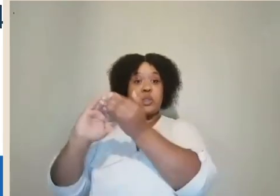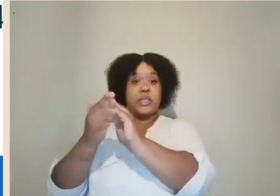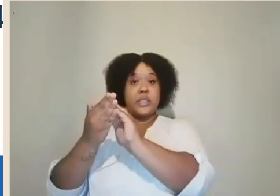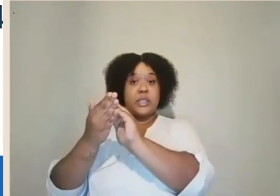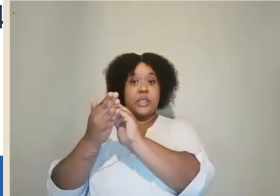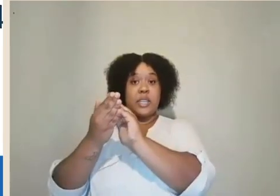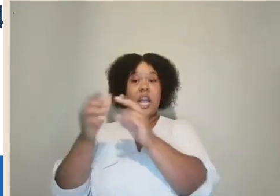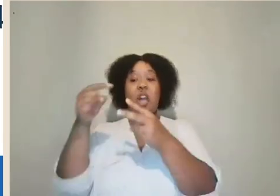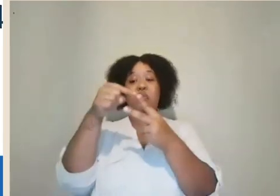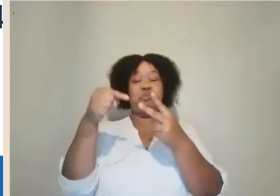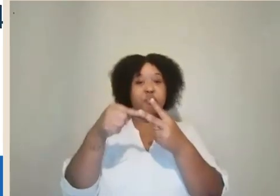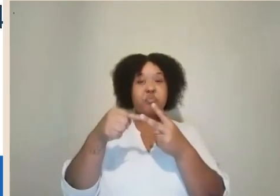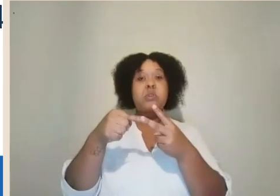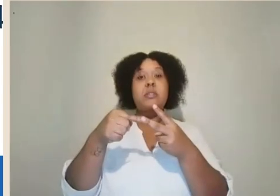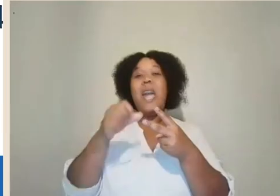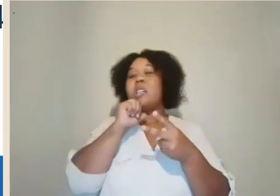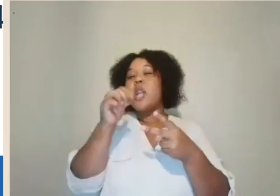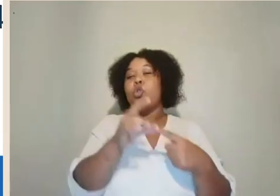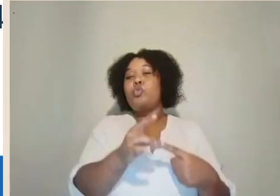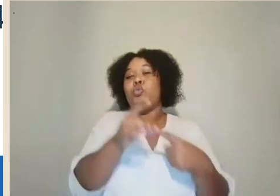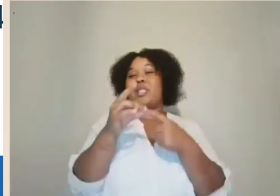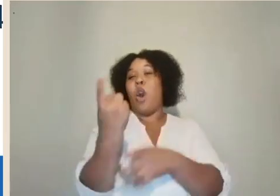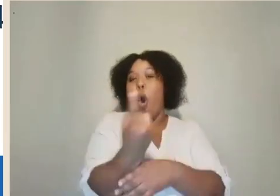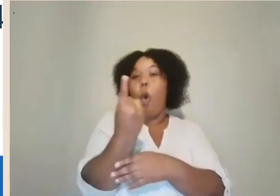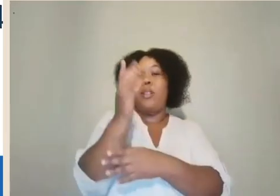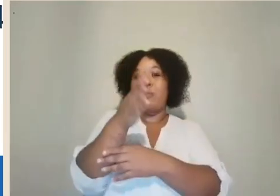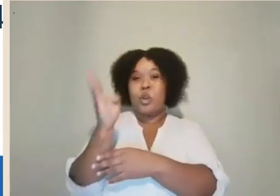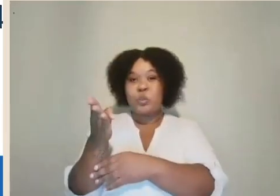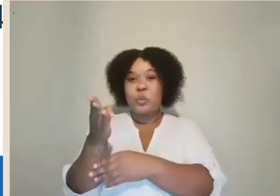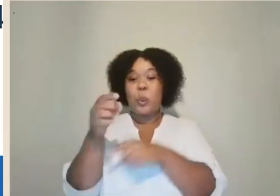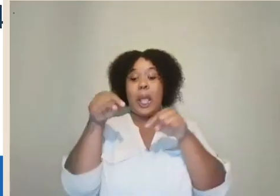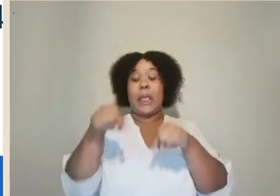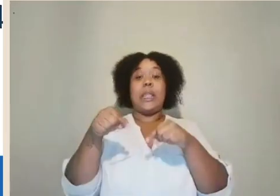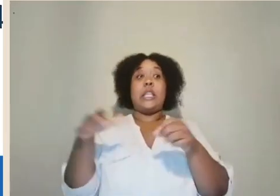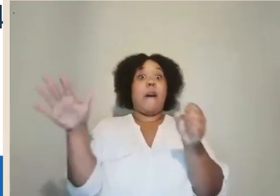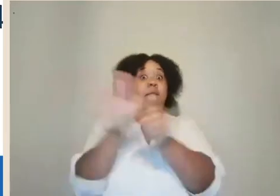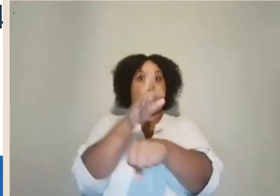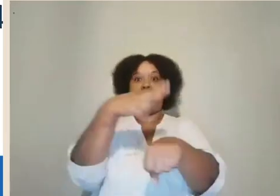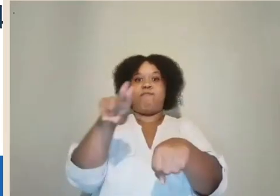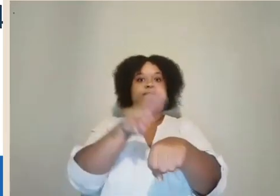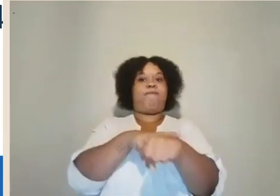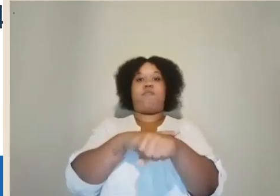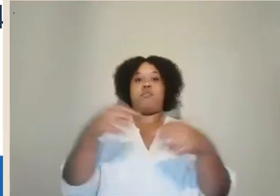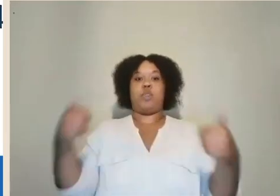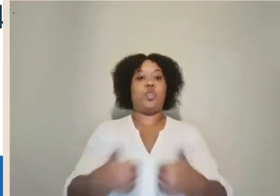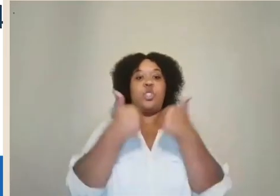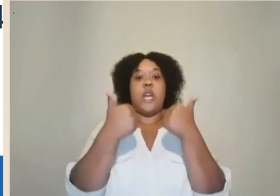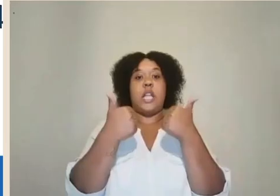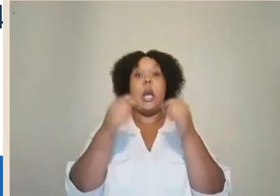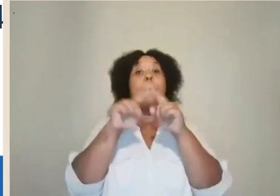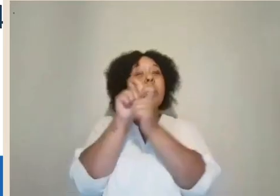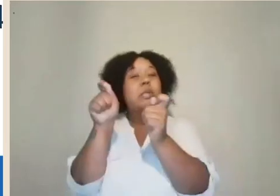Baltimore City. However, this is not unique to Baltimore City. This is actually a national challenge. Focusing on Baltimore City